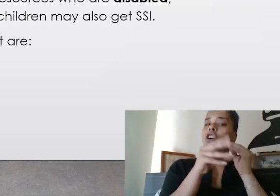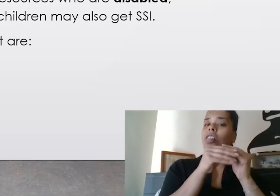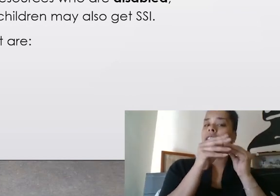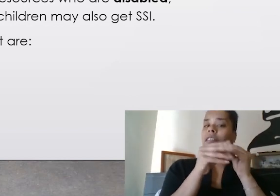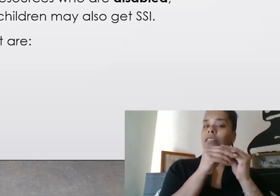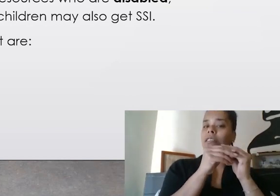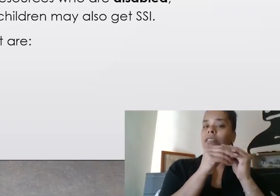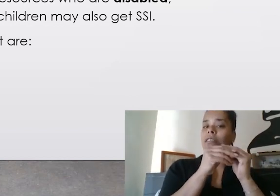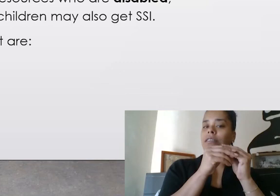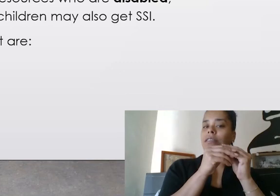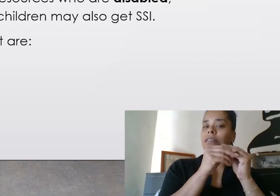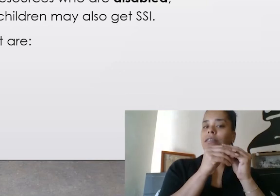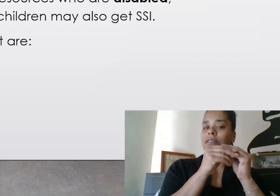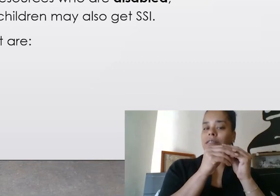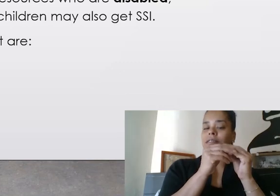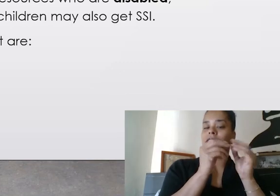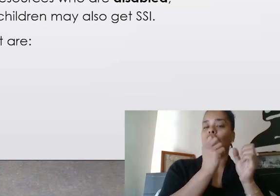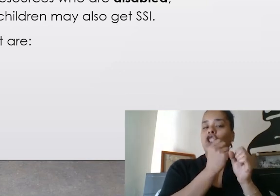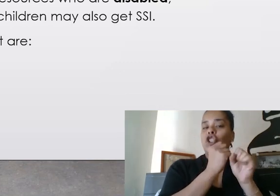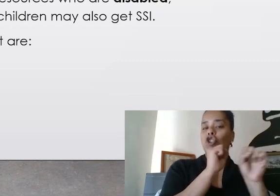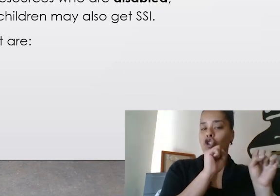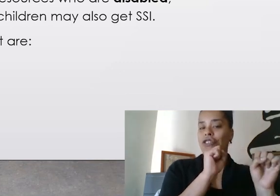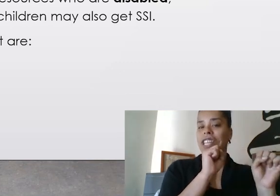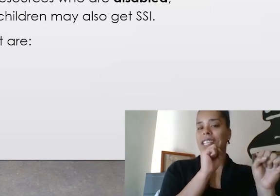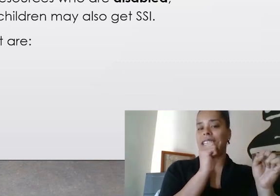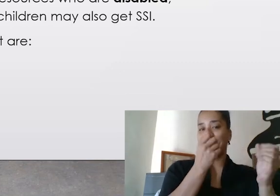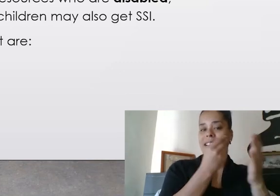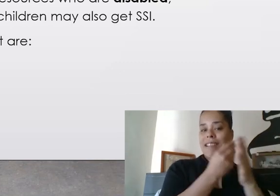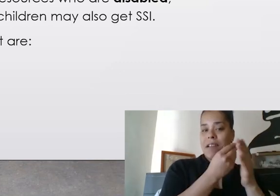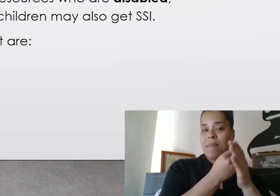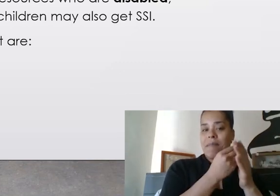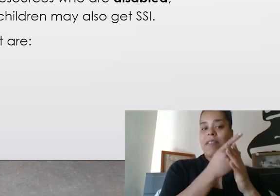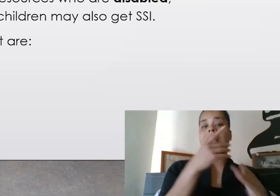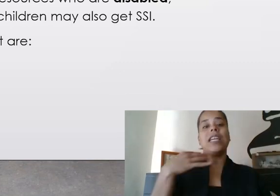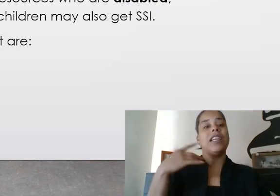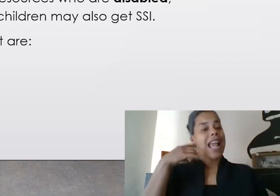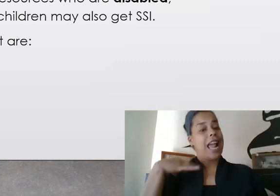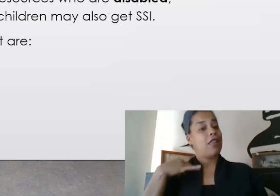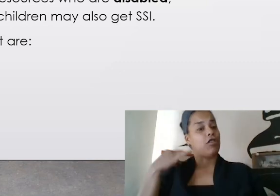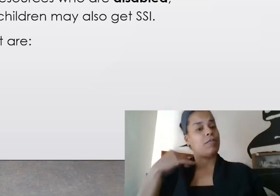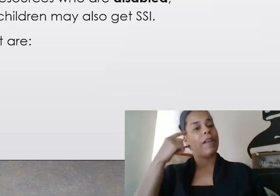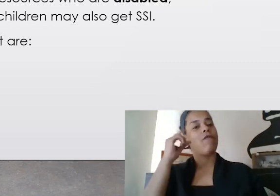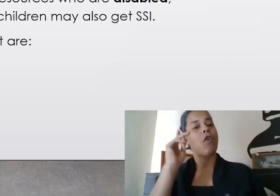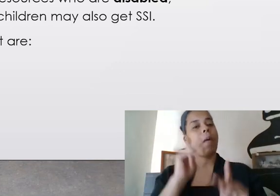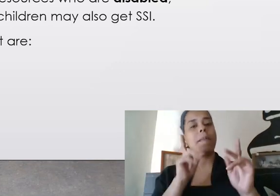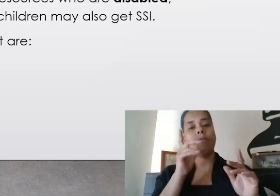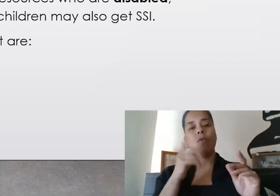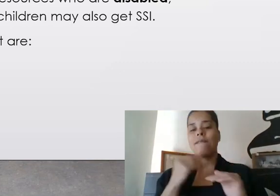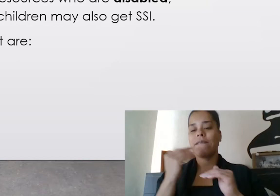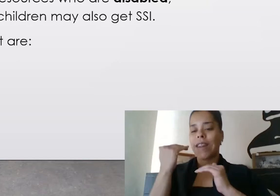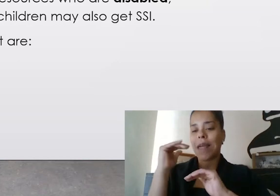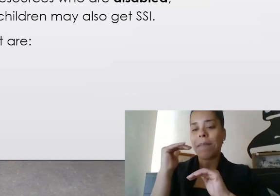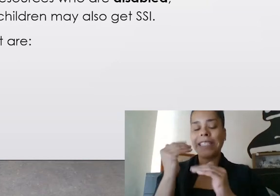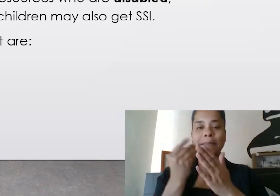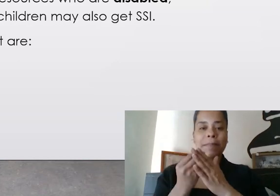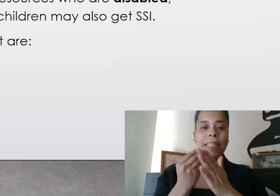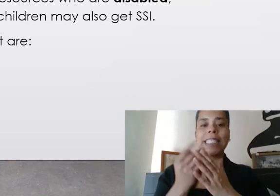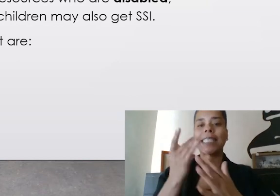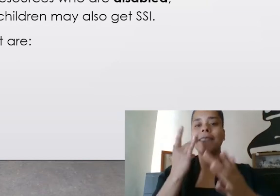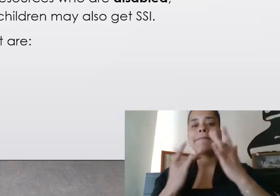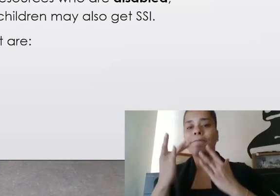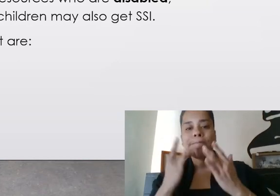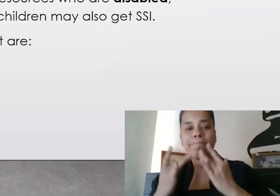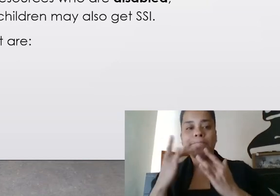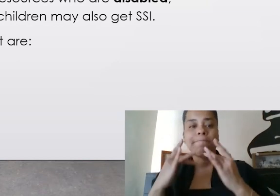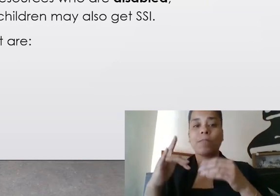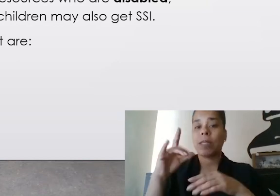The eligibility is for people with limited income and resources who are disabled or